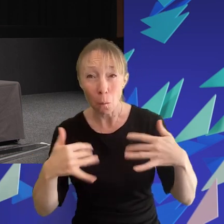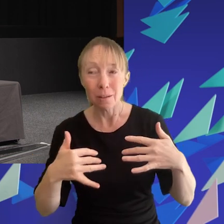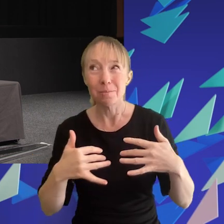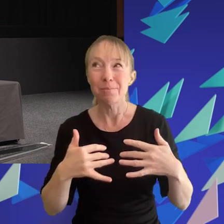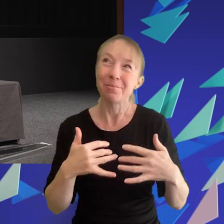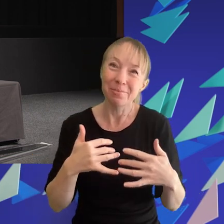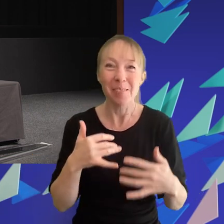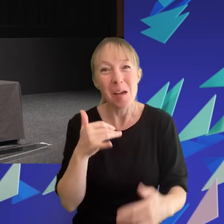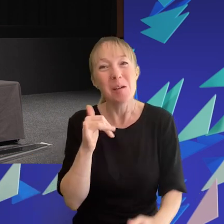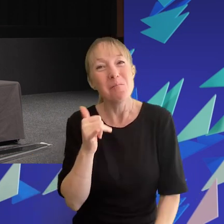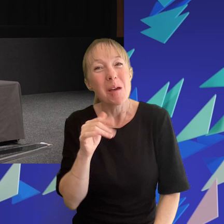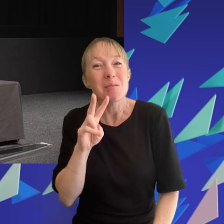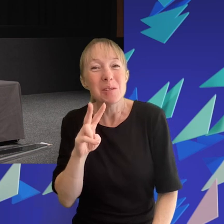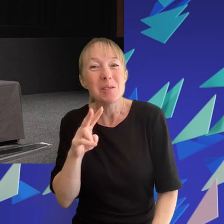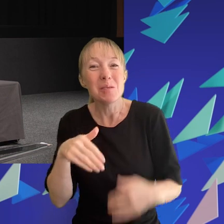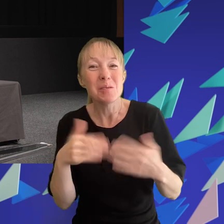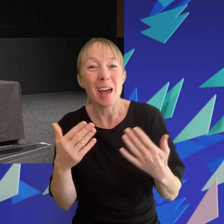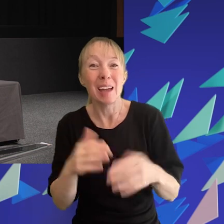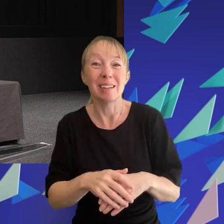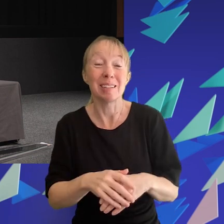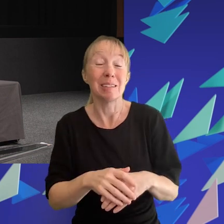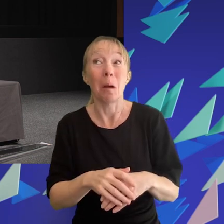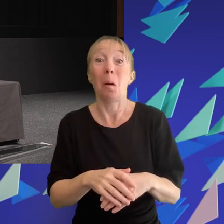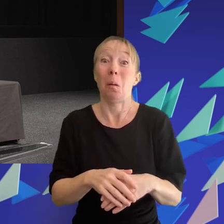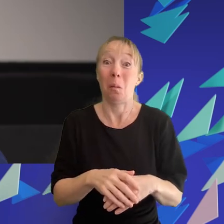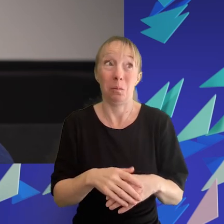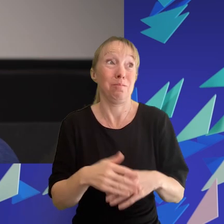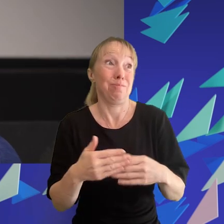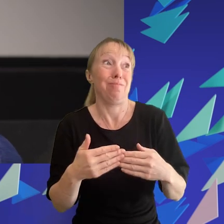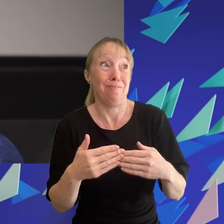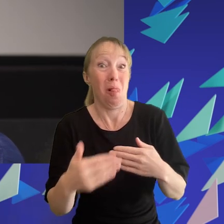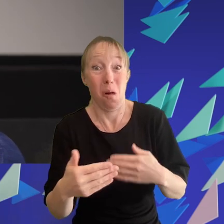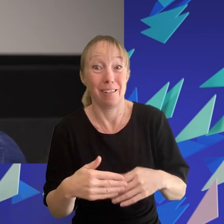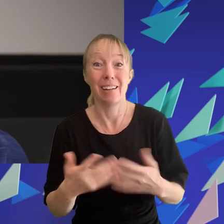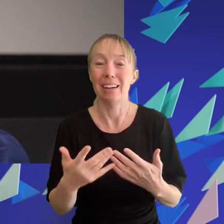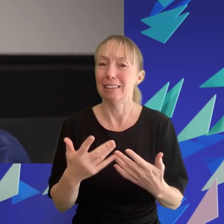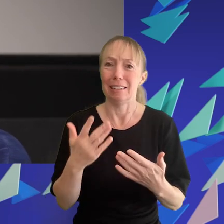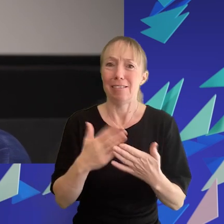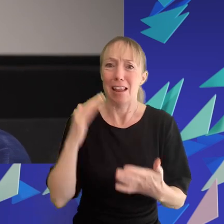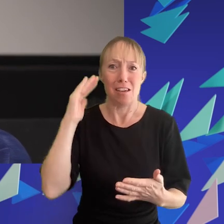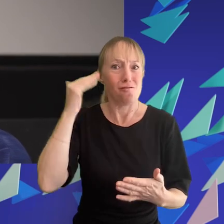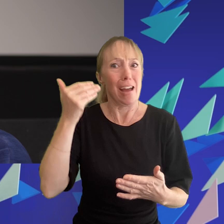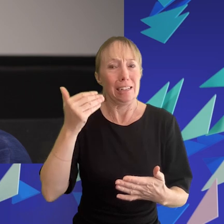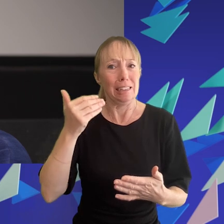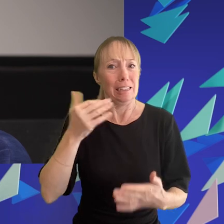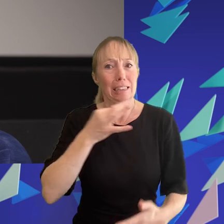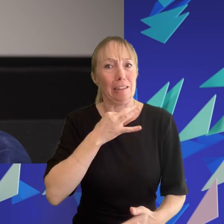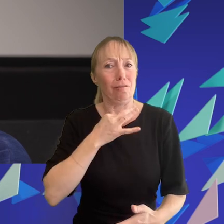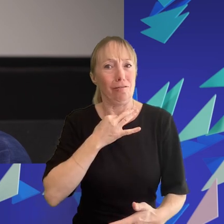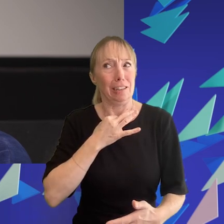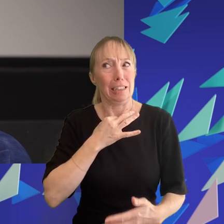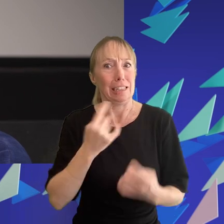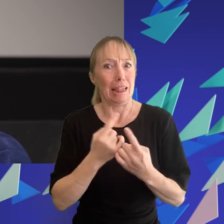Maybe 2 days. Oh, that long. Oh. Yeah, it was a crazy, dangerous thing we did at that